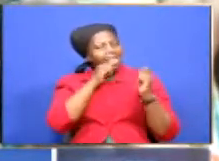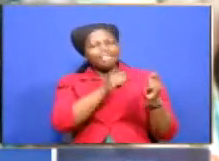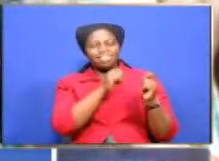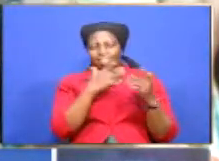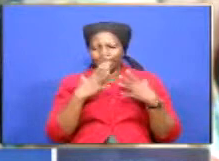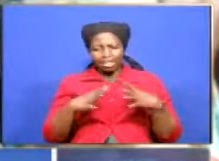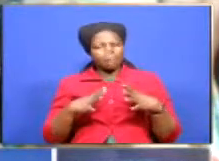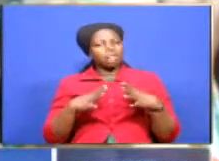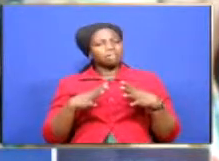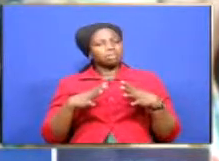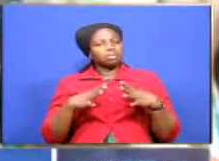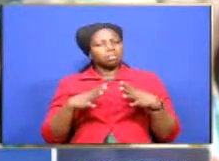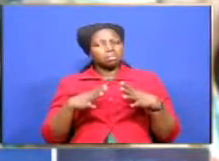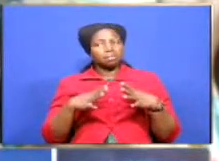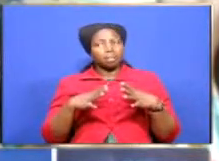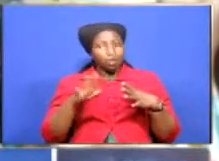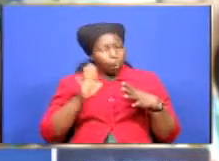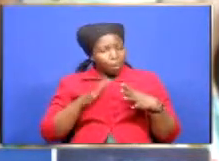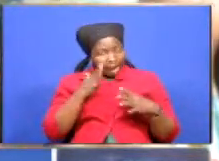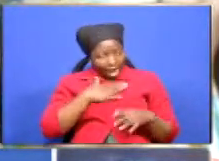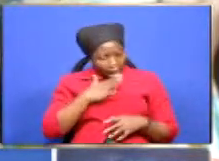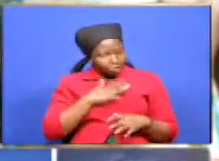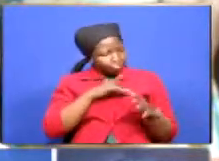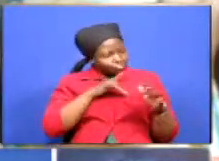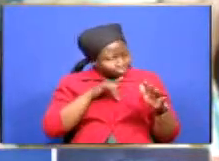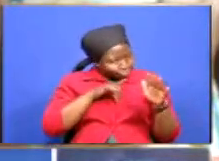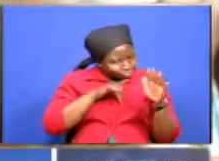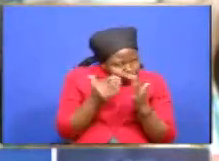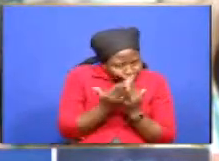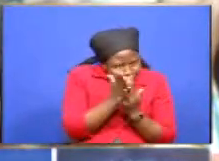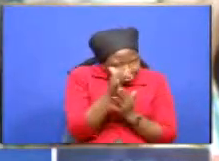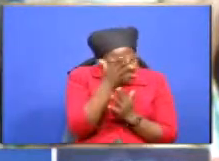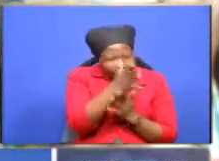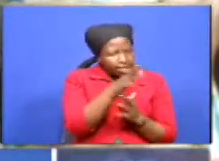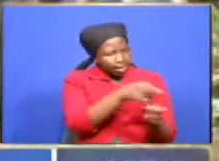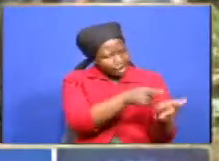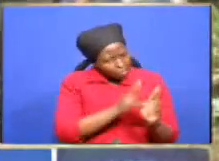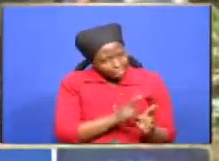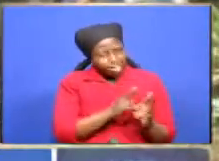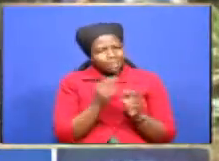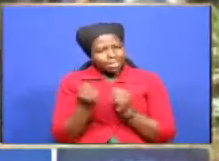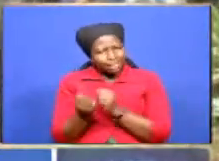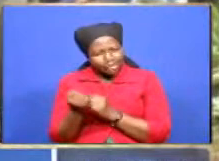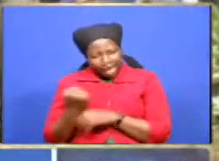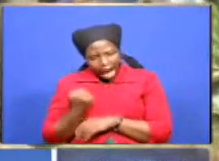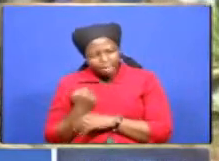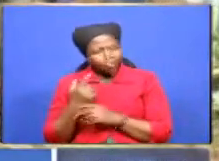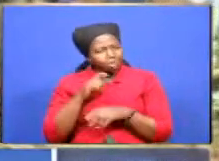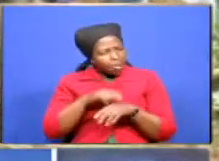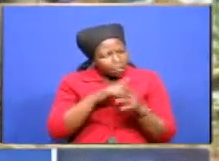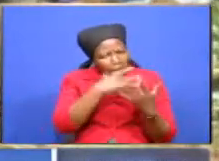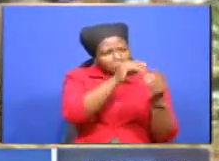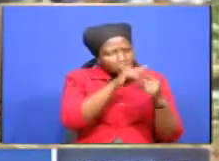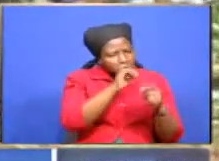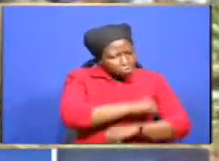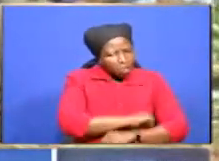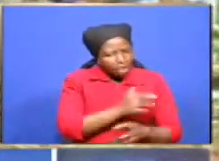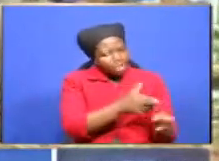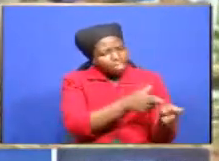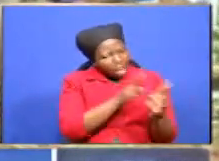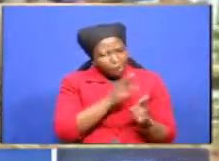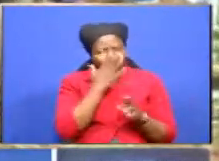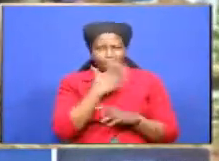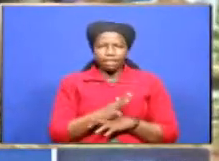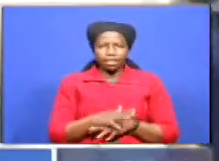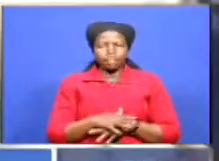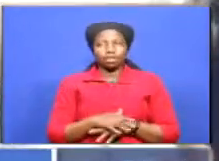ndani wanarepiwa. Watoto wetu wakienda shule primary second wanarepiwa. They vowed to oppose the leasing of the land and planting of sugarcane